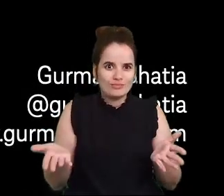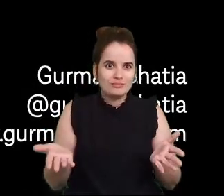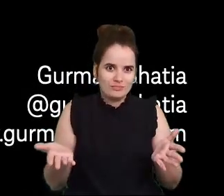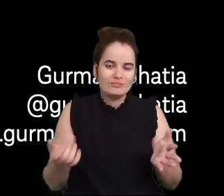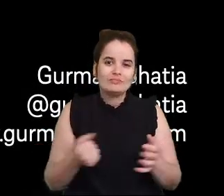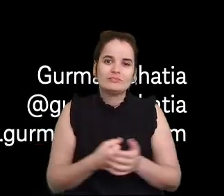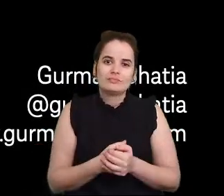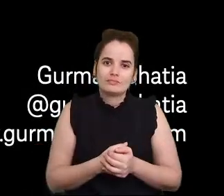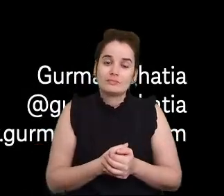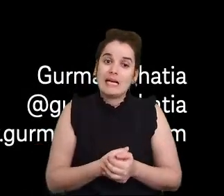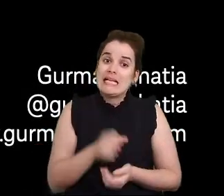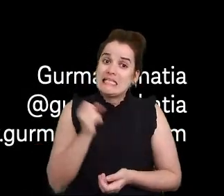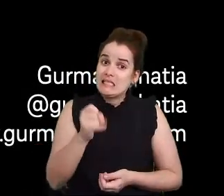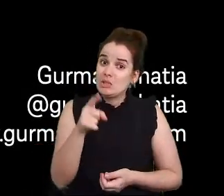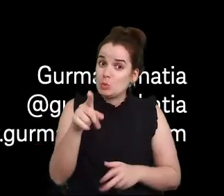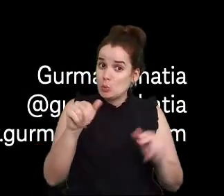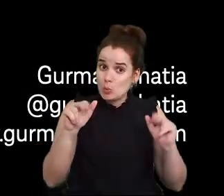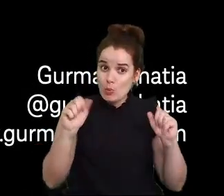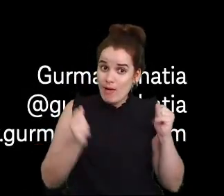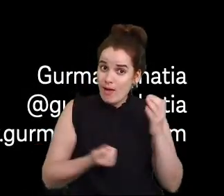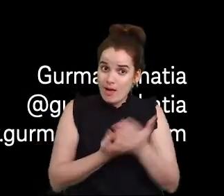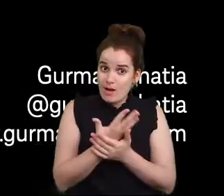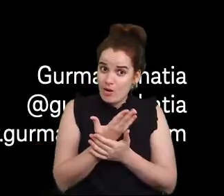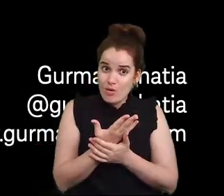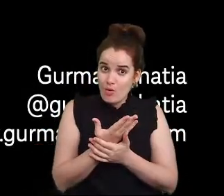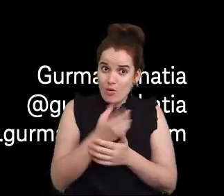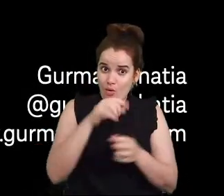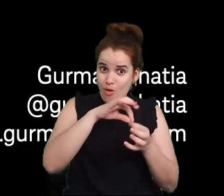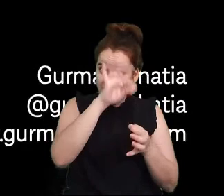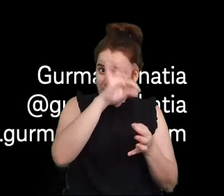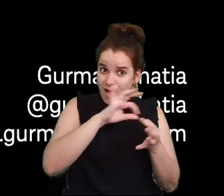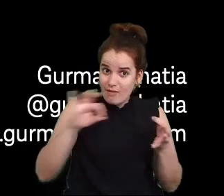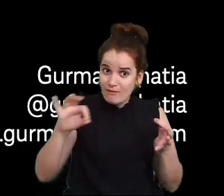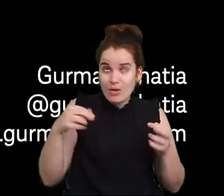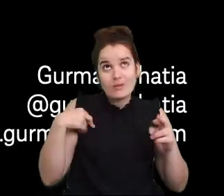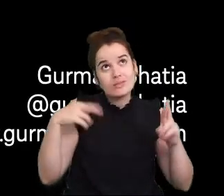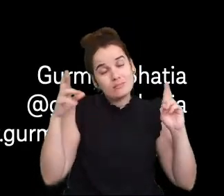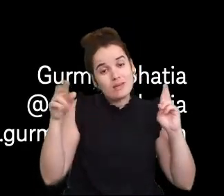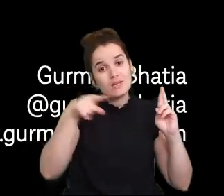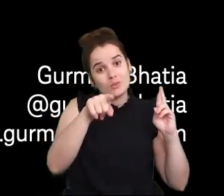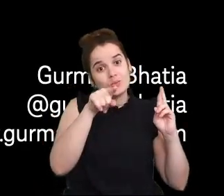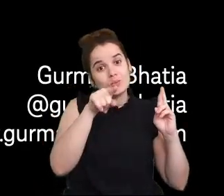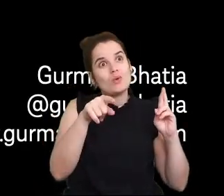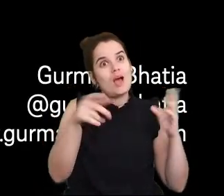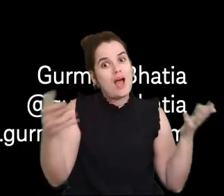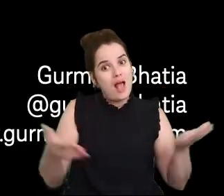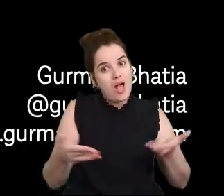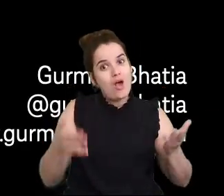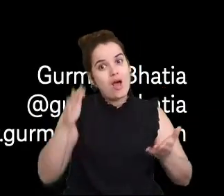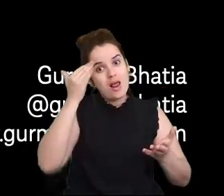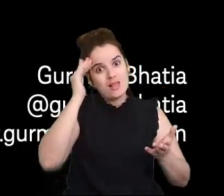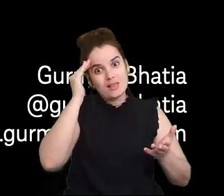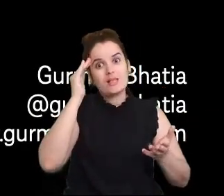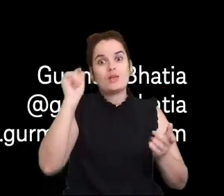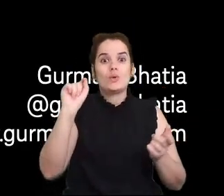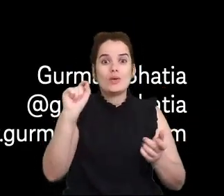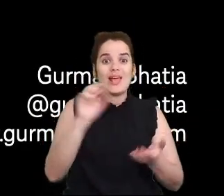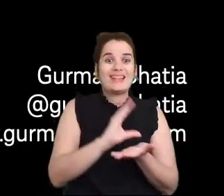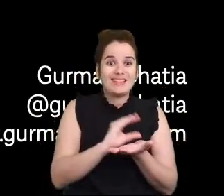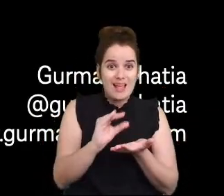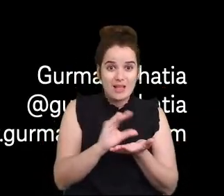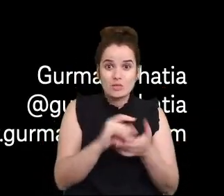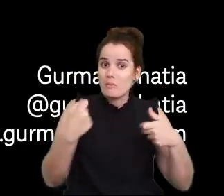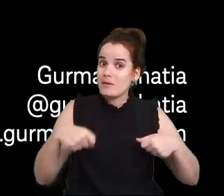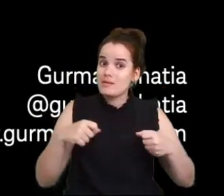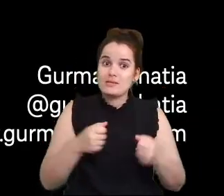helps you understand that how database really is for everyone. And in this day and age, we are getting to